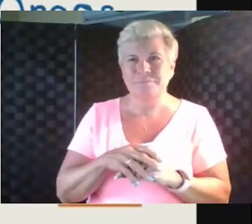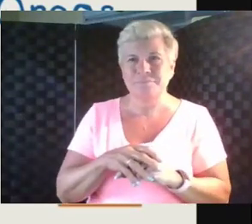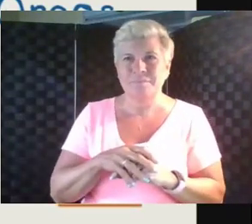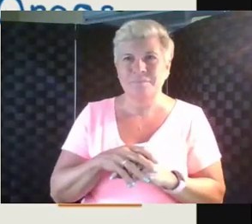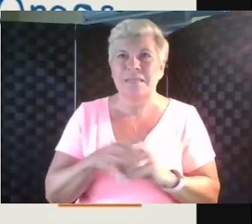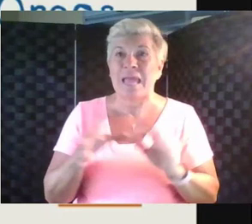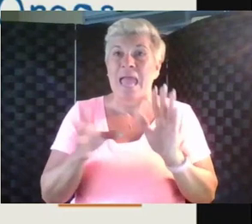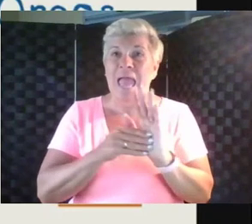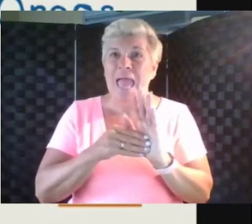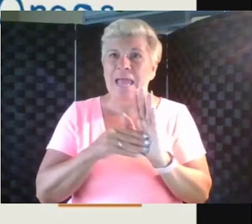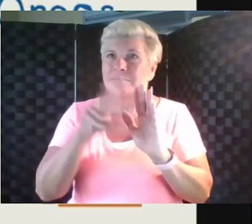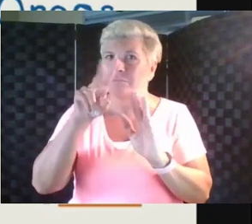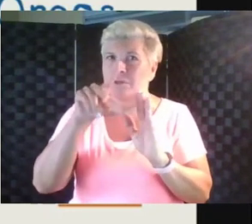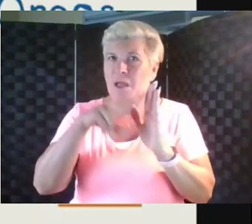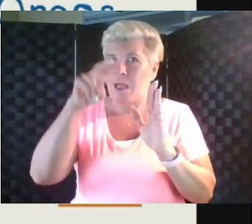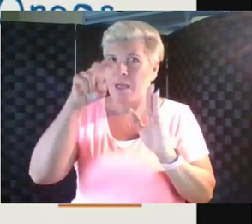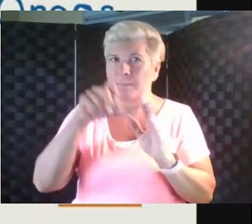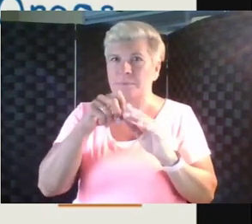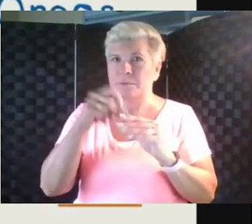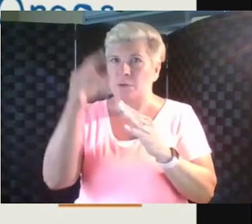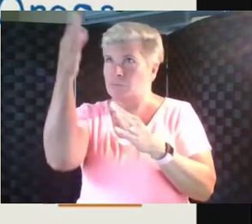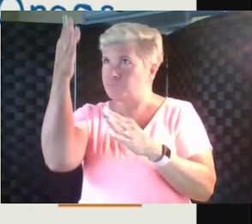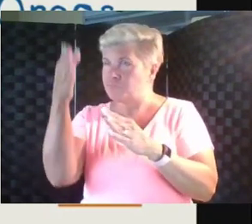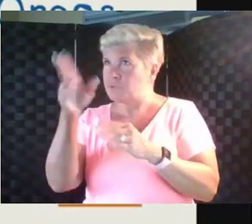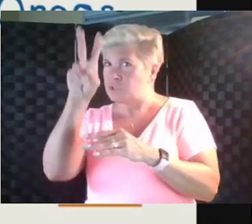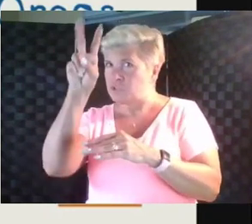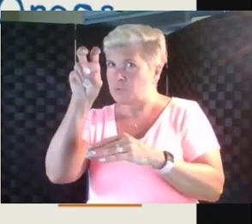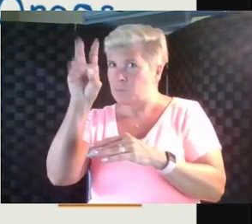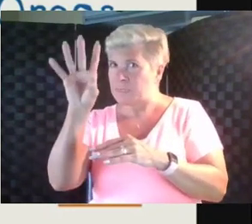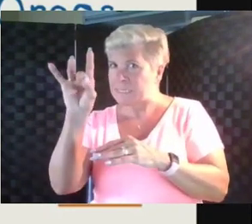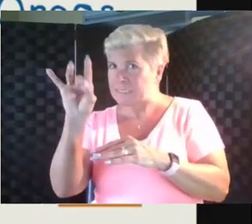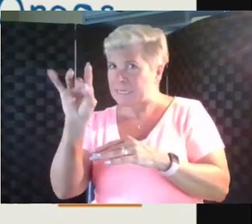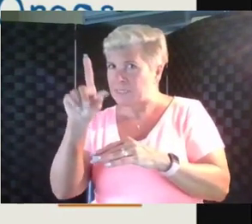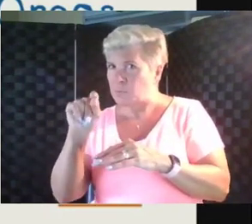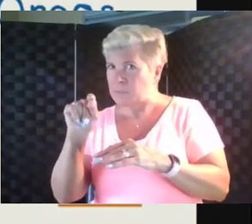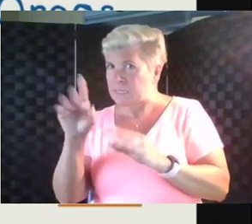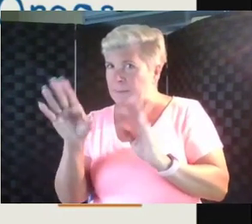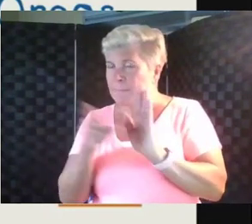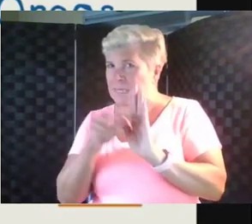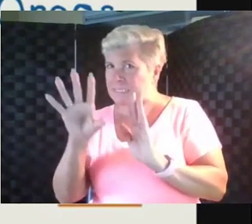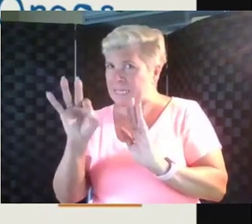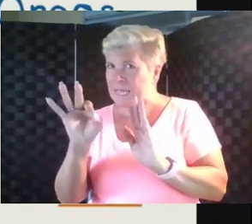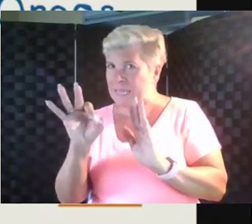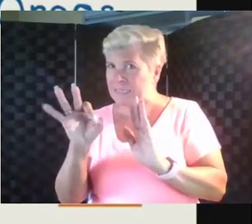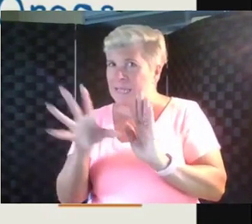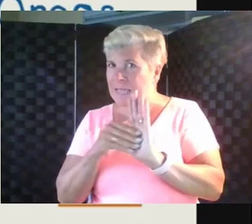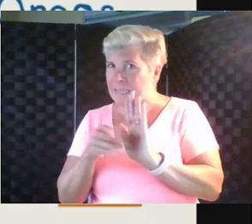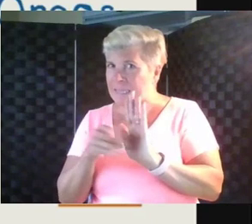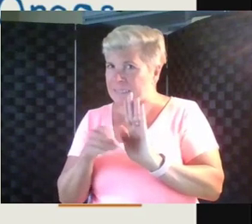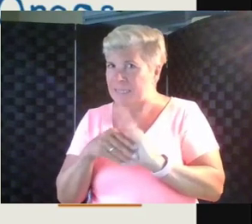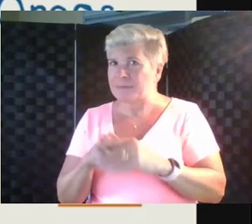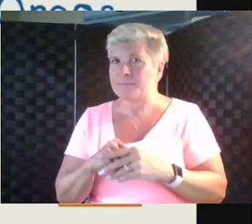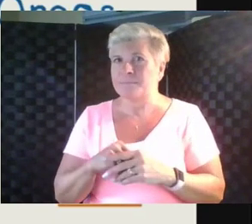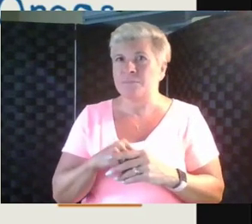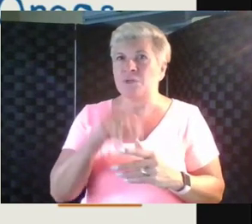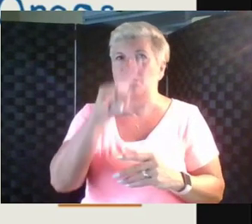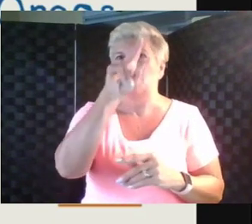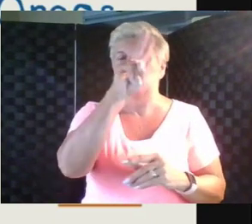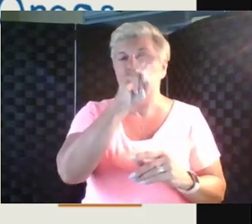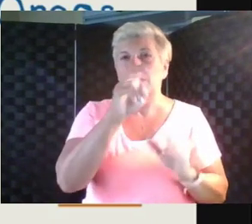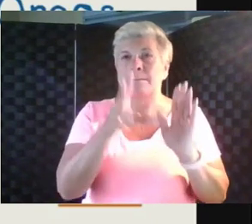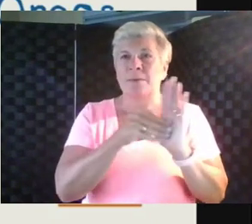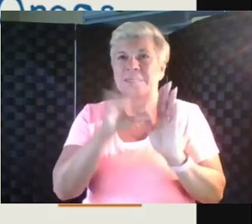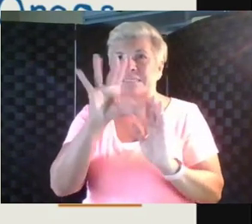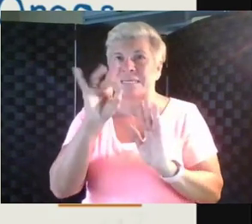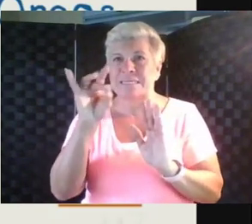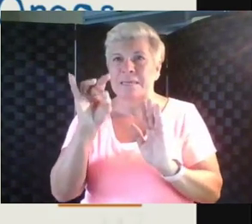Now let's add our hops. We can line them up vertically, or if you wanted, you could try adding in your head. 200 plus